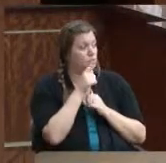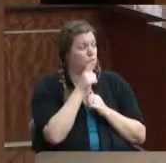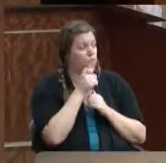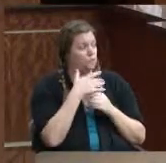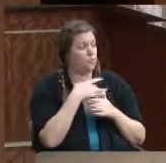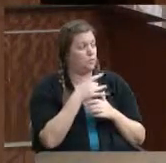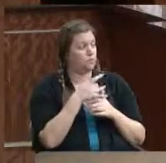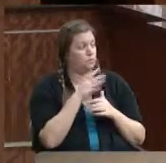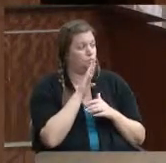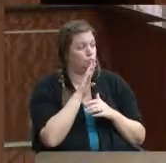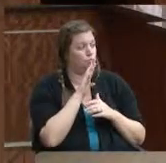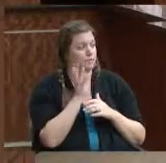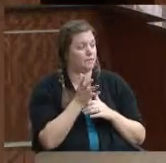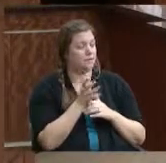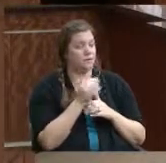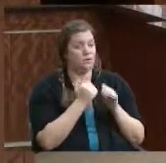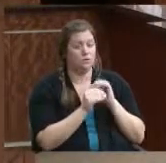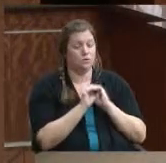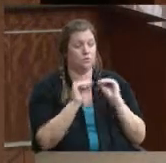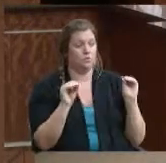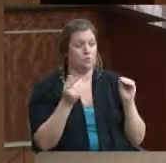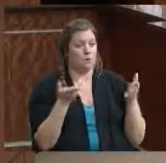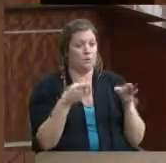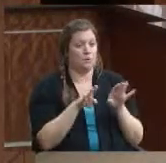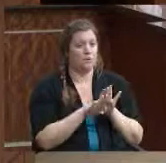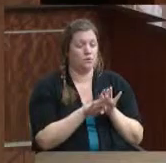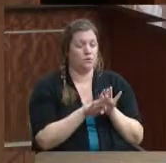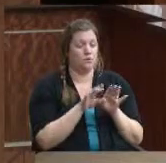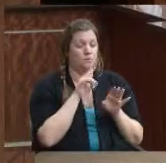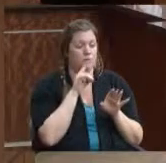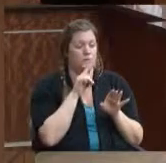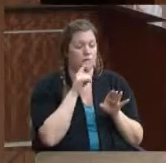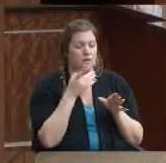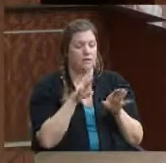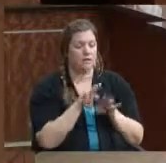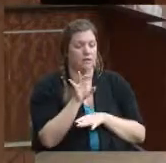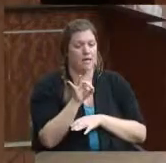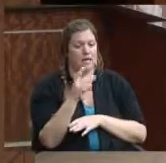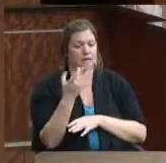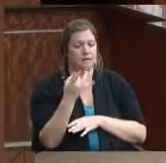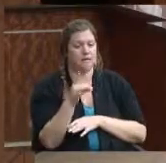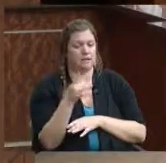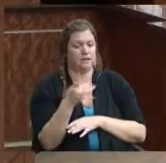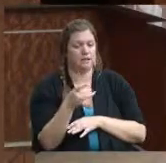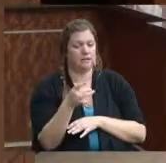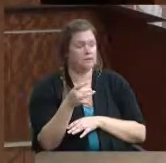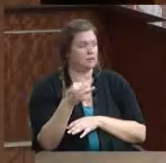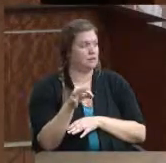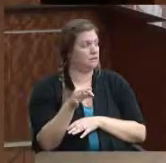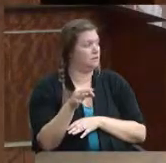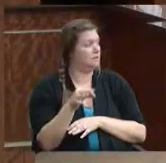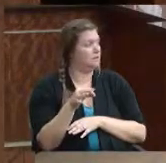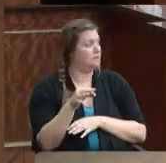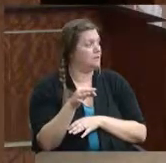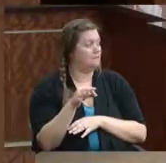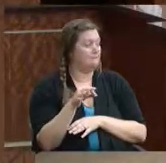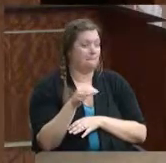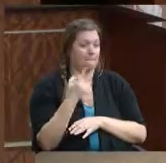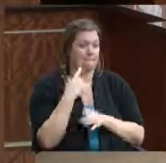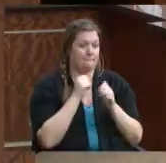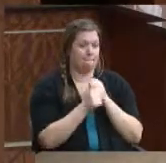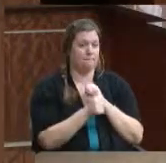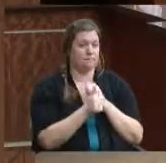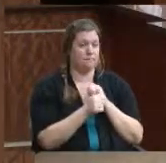like to speak? Seeing no one, I'll close the public hearing at 8:19, and Council, I'll entertain a motion